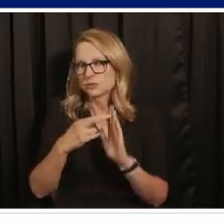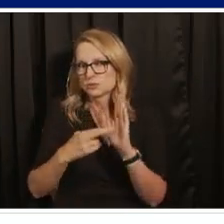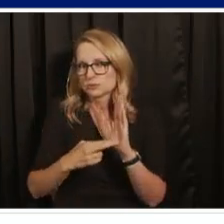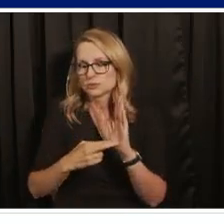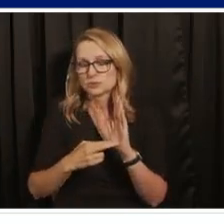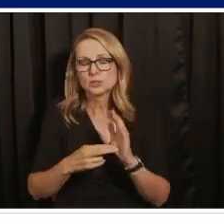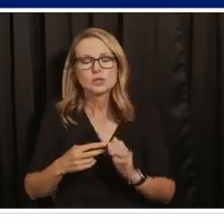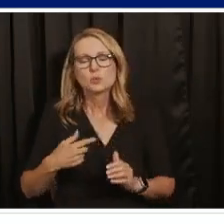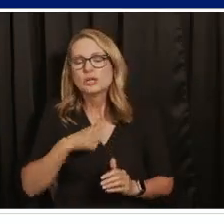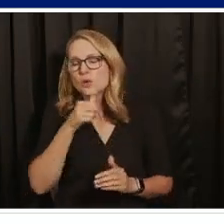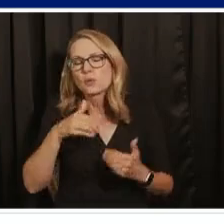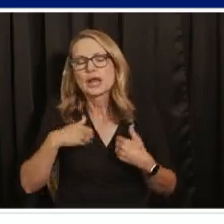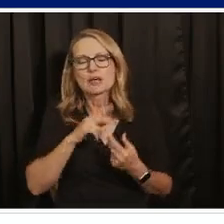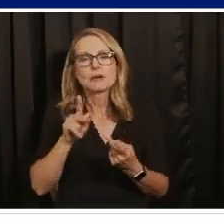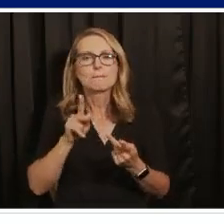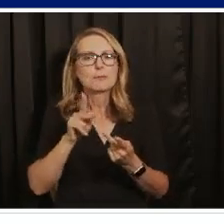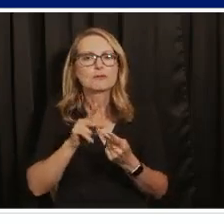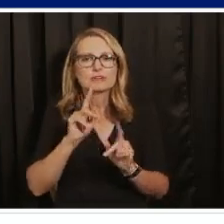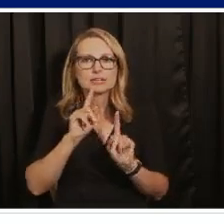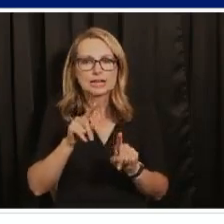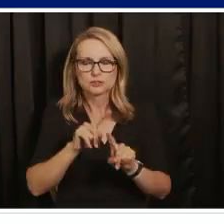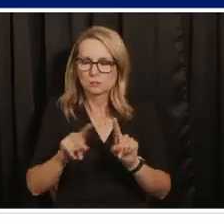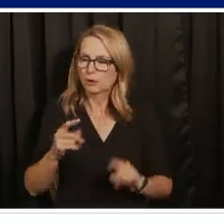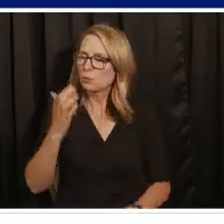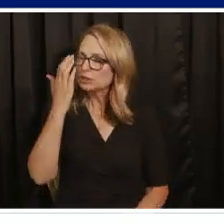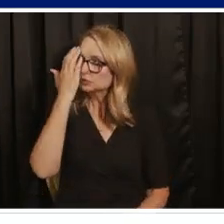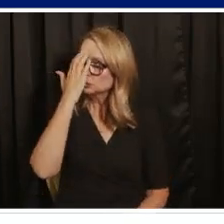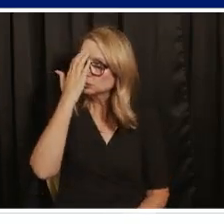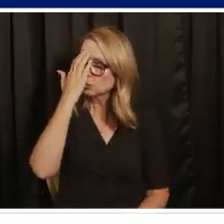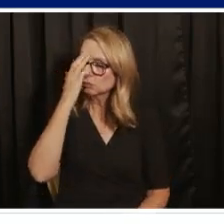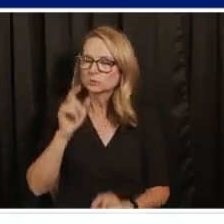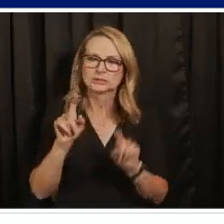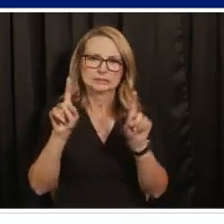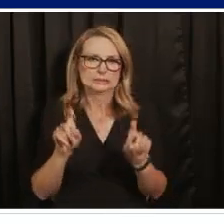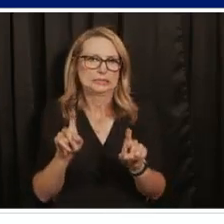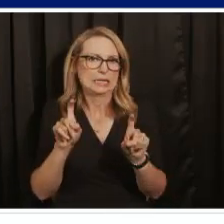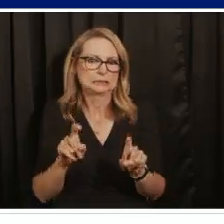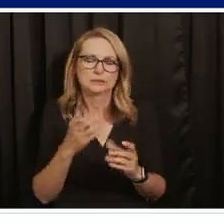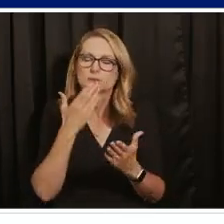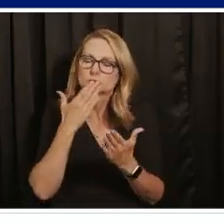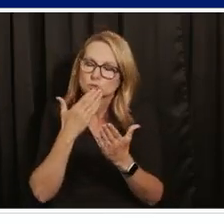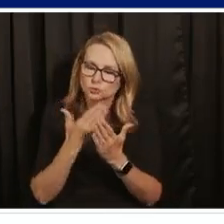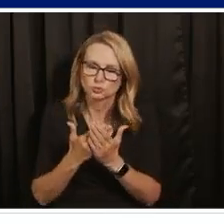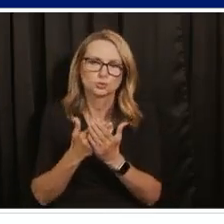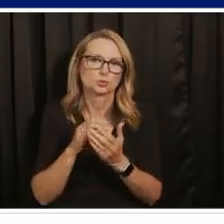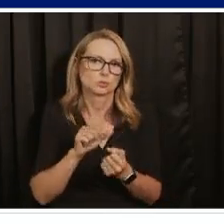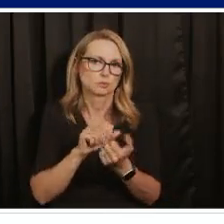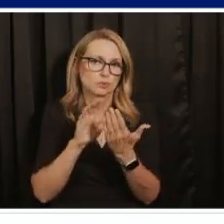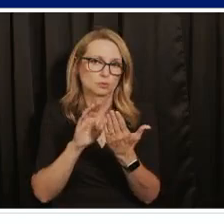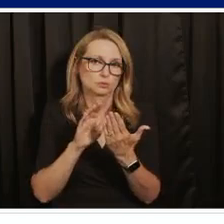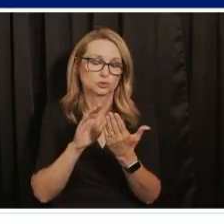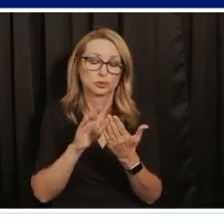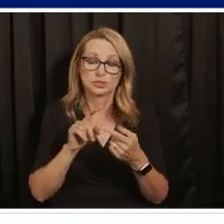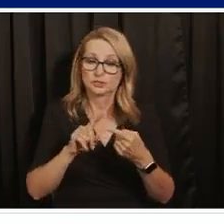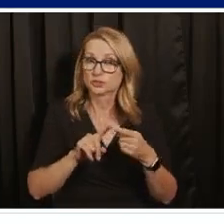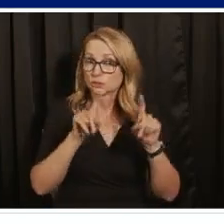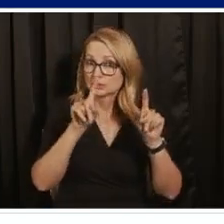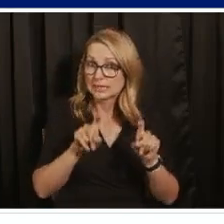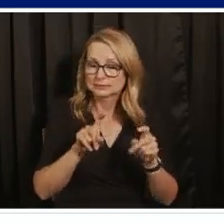testing has been proven to be one of those techniques. Again, along with wearing masks